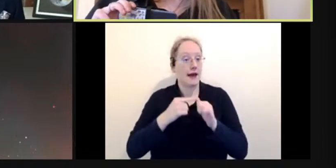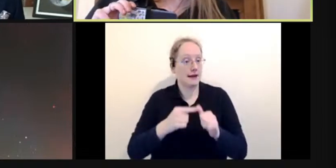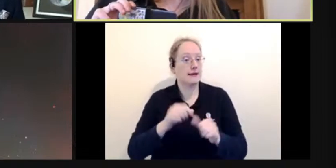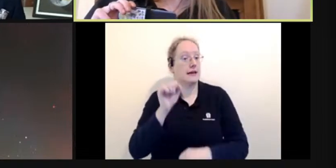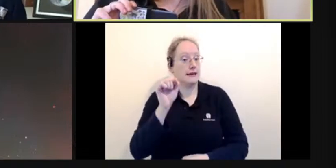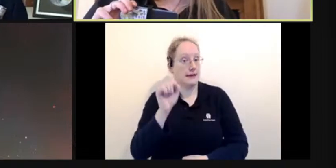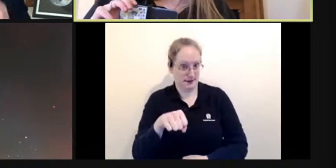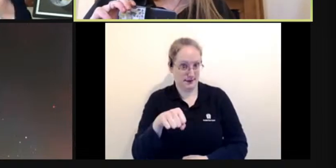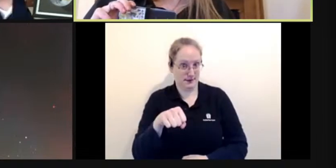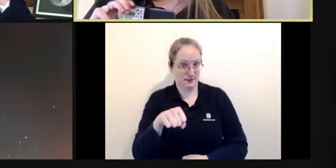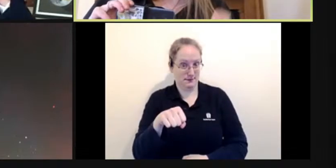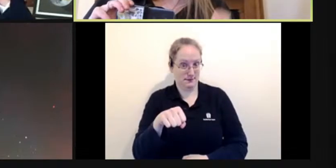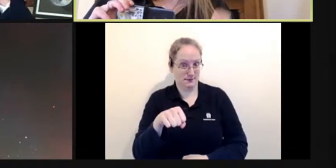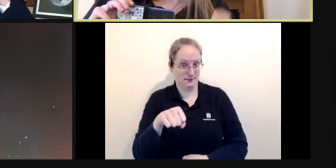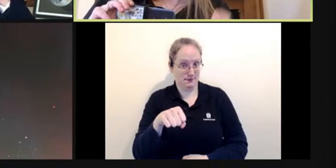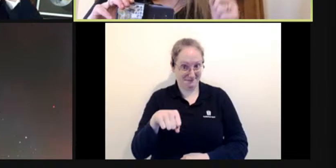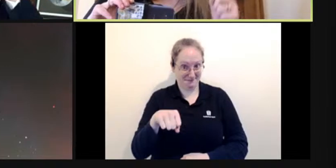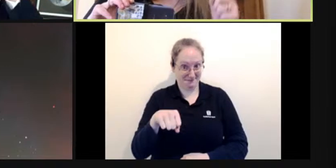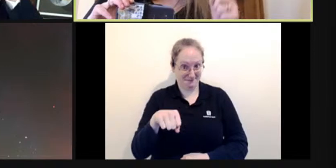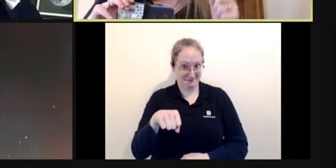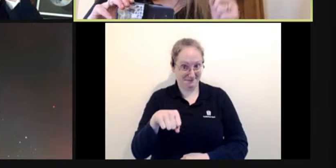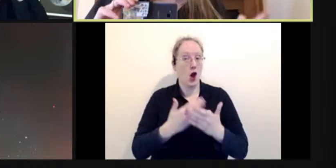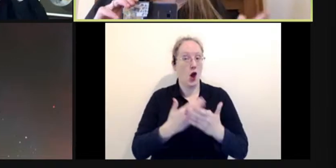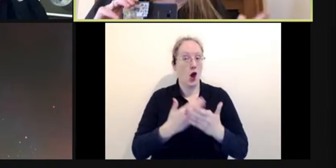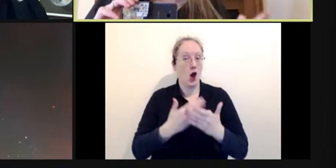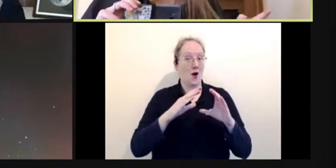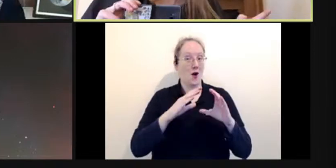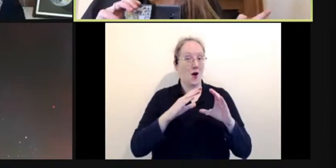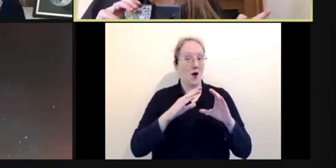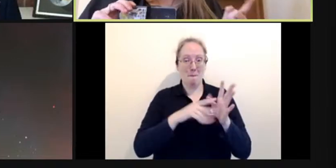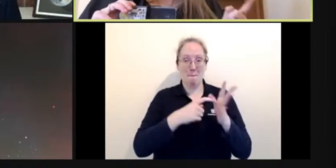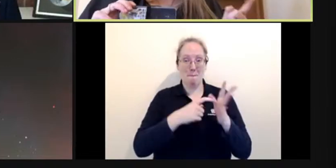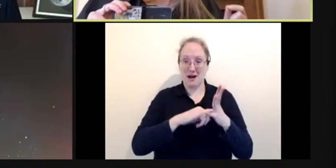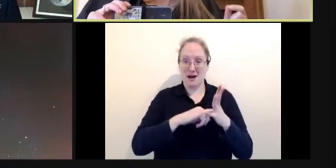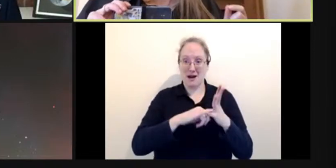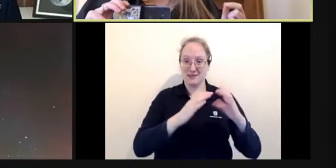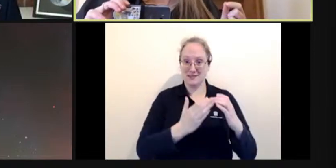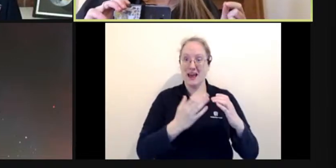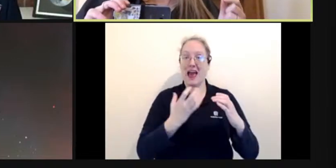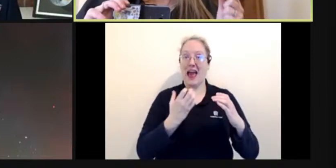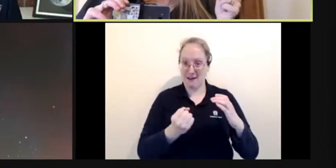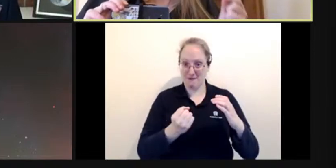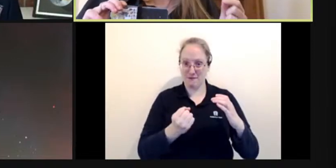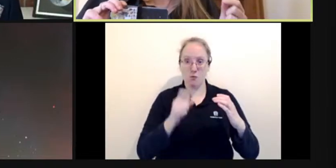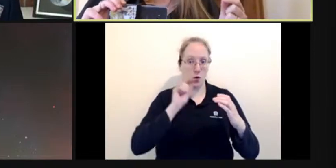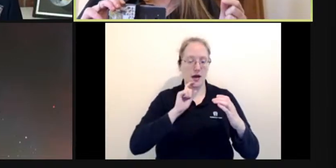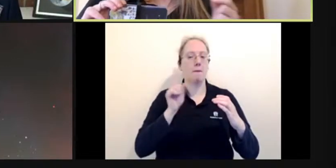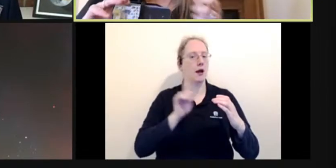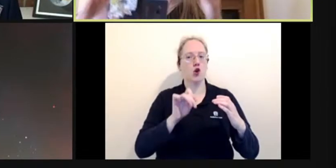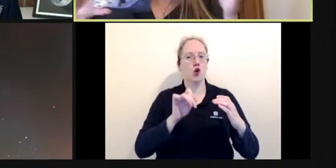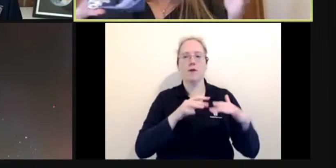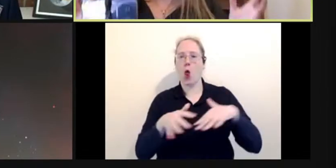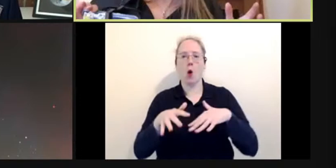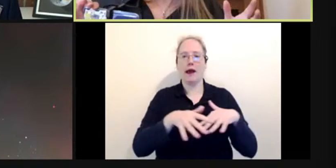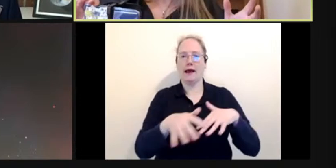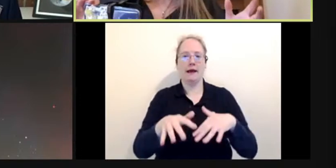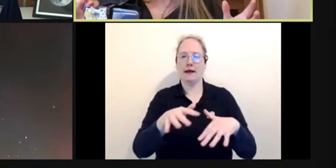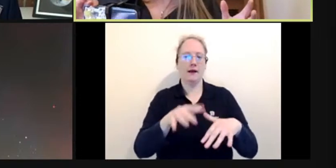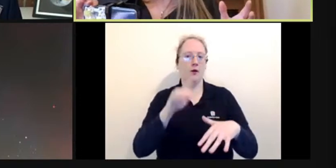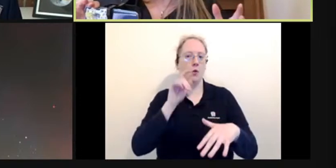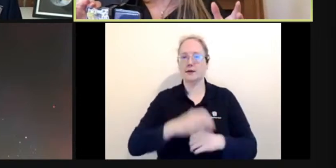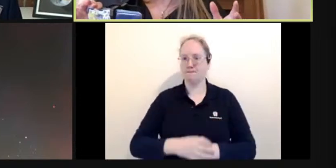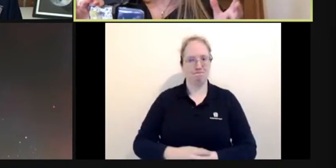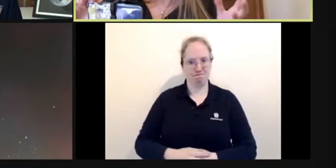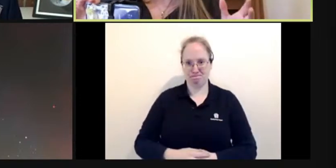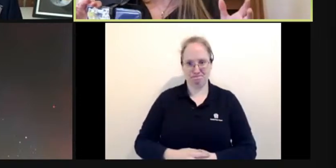on Mars, but not liquid flowing water. Now, this is what we think is the magic, kind of